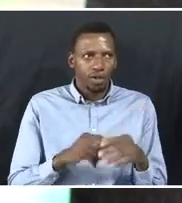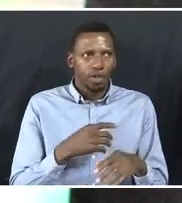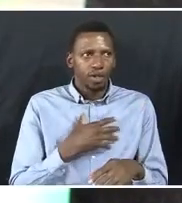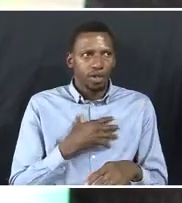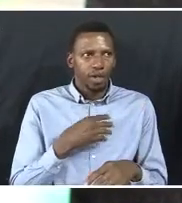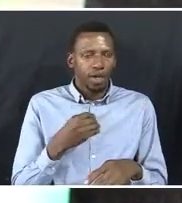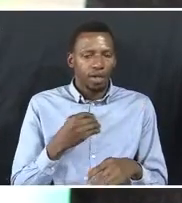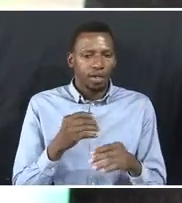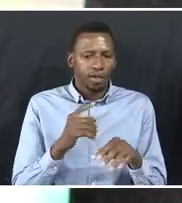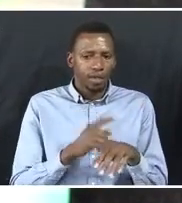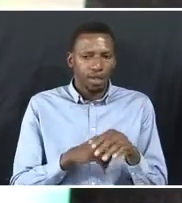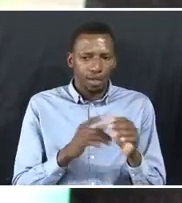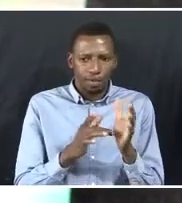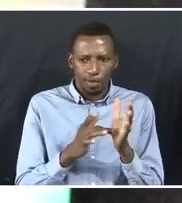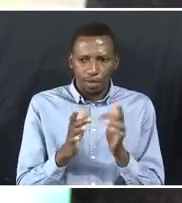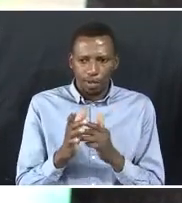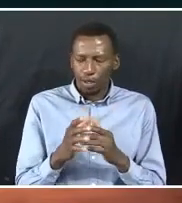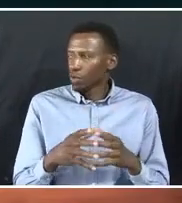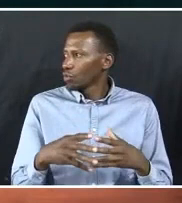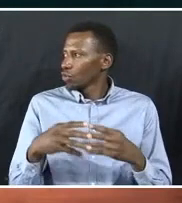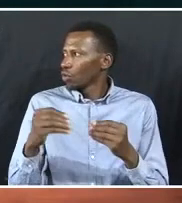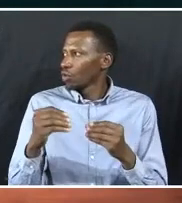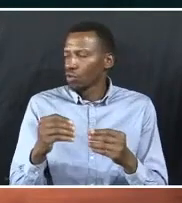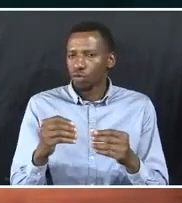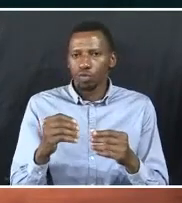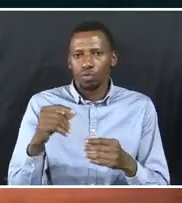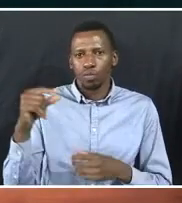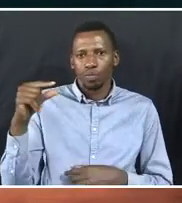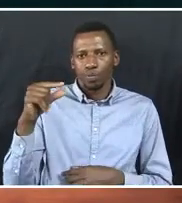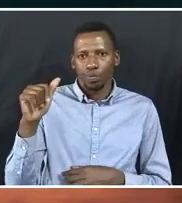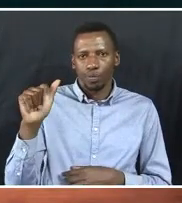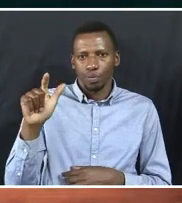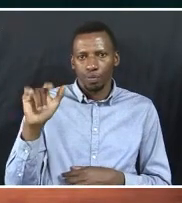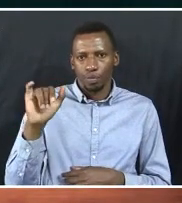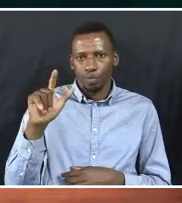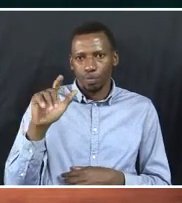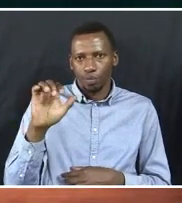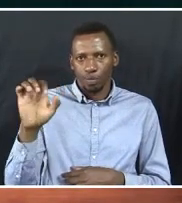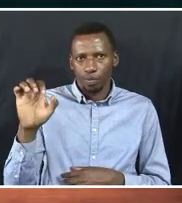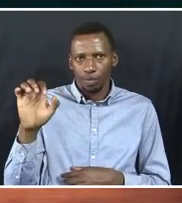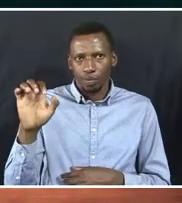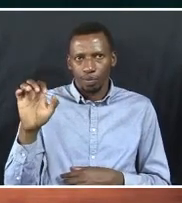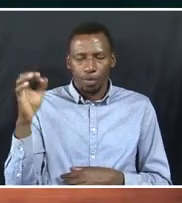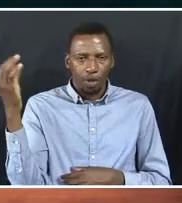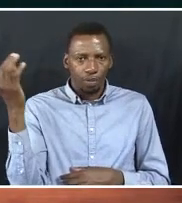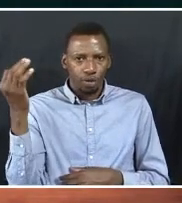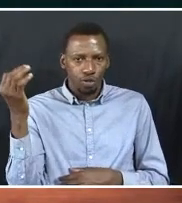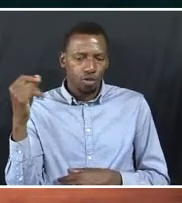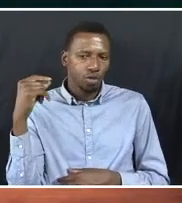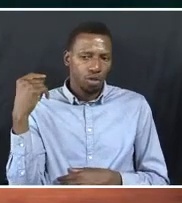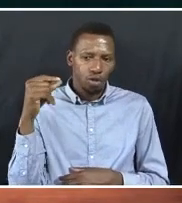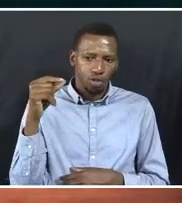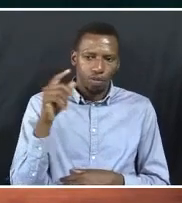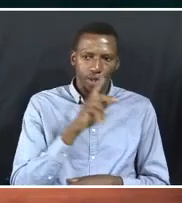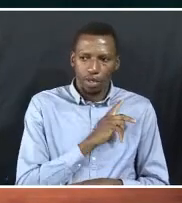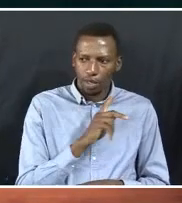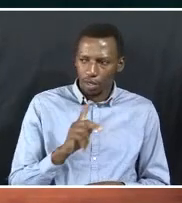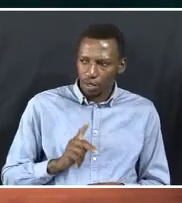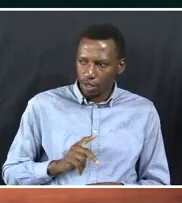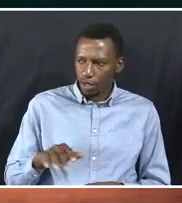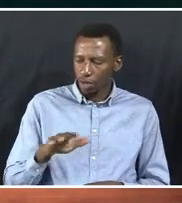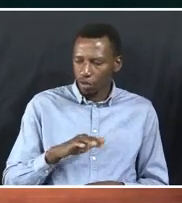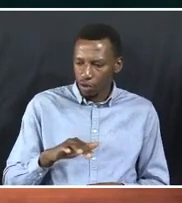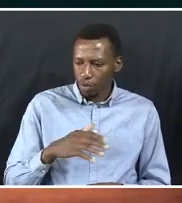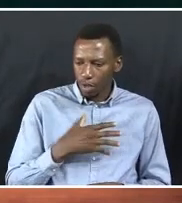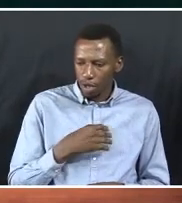all Galilee, teaching in their synagogues and preaching the gospel of the kingdom and healing all